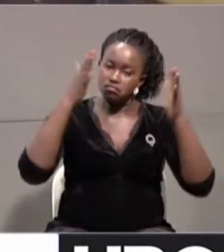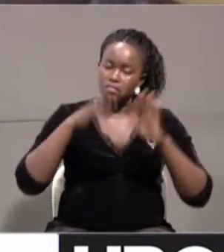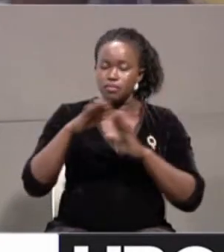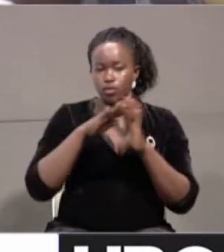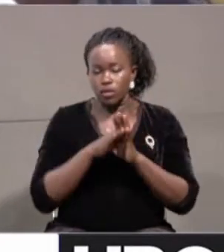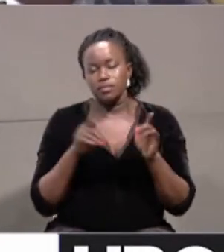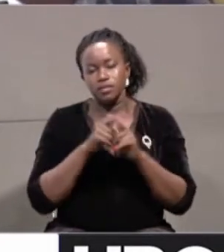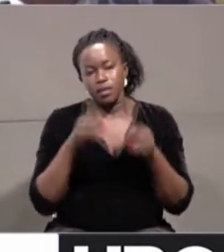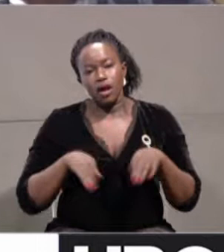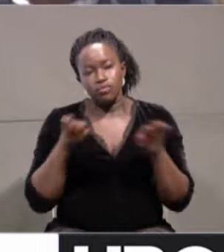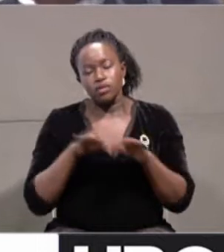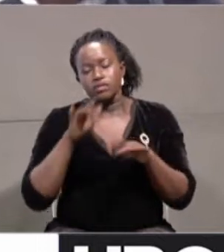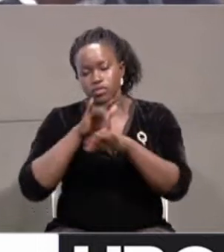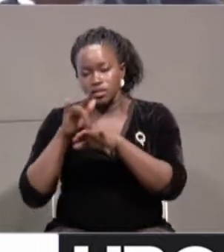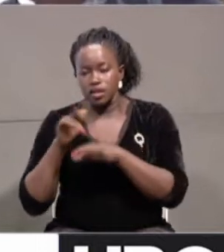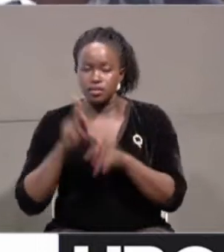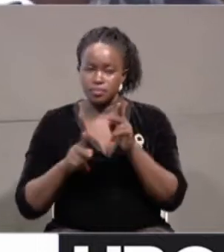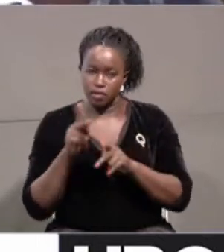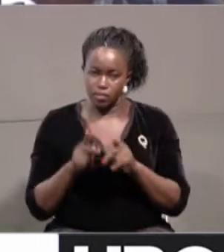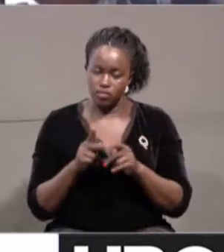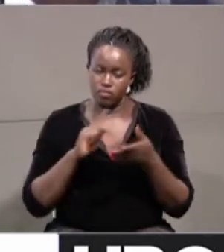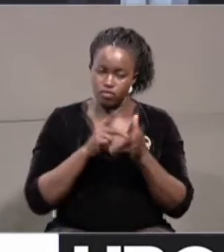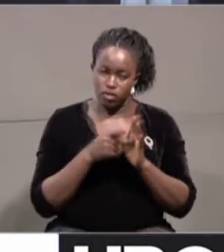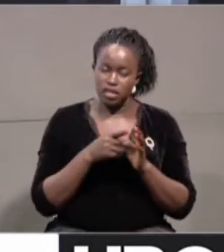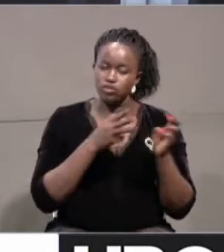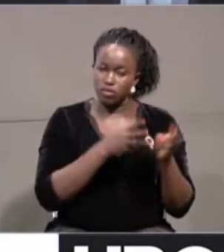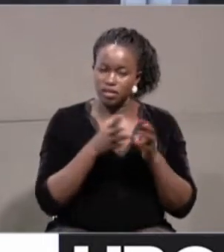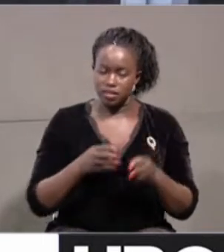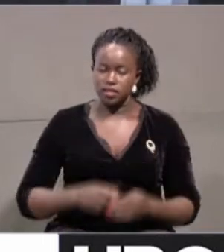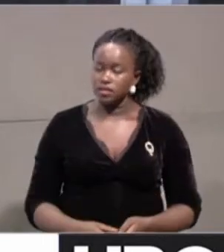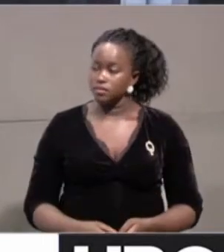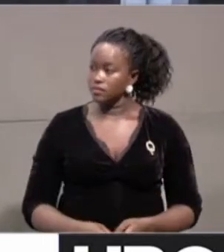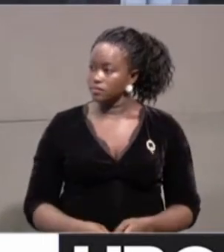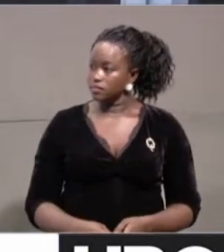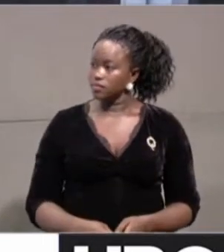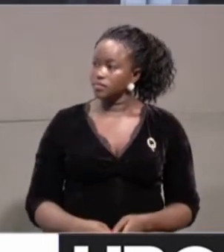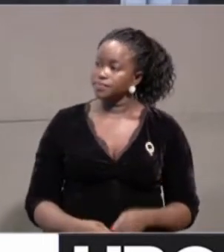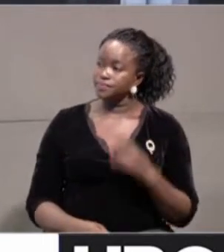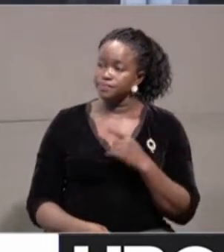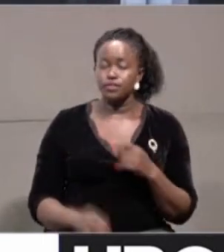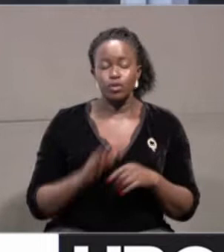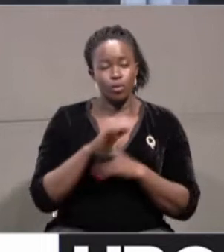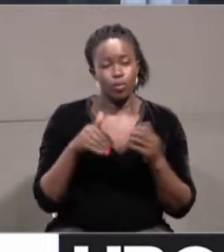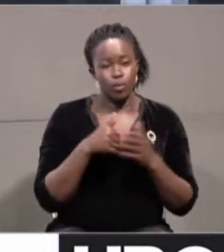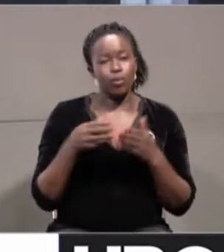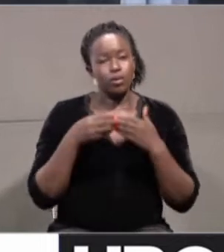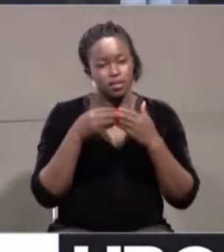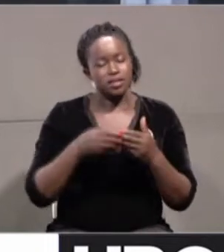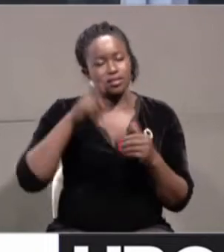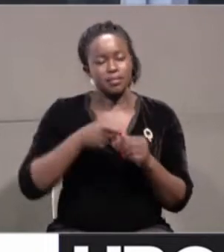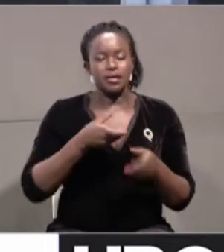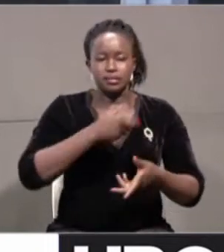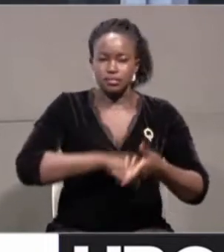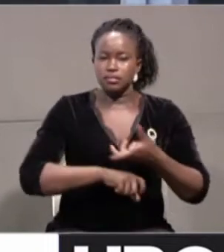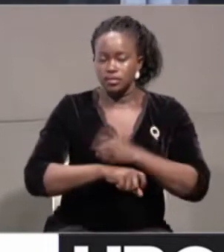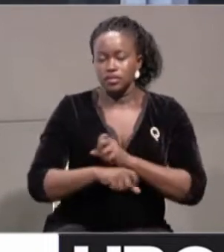the model and unanimously agreed to sensitize the masses on project strategies. So abakulembeze fenna